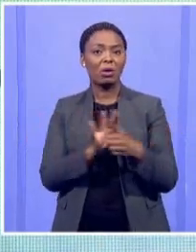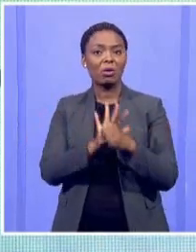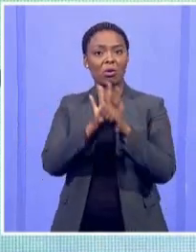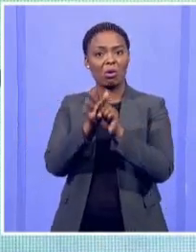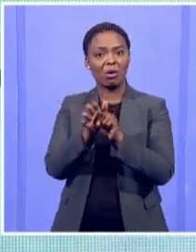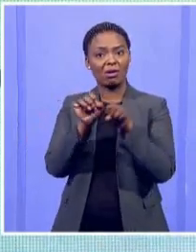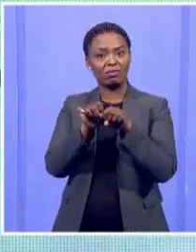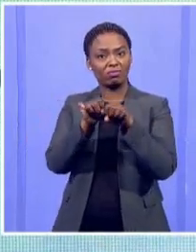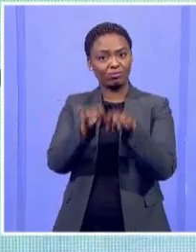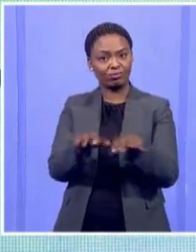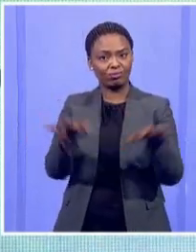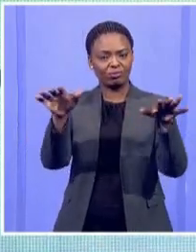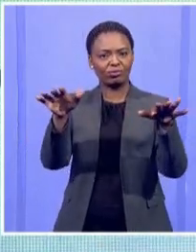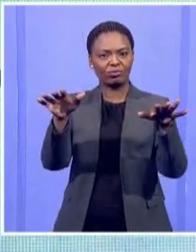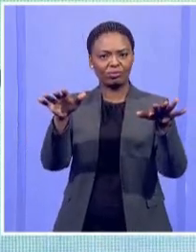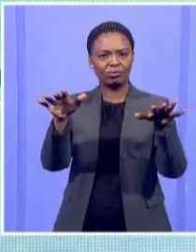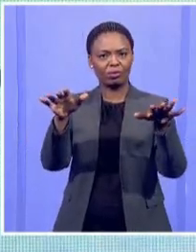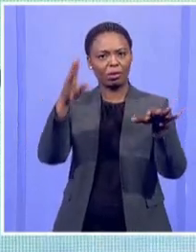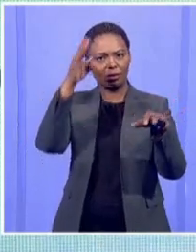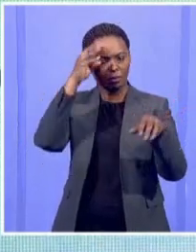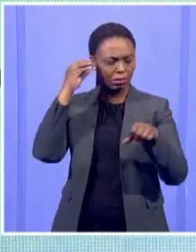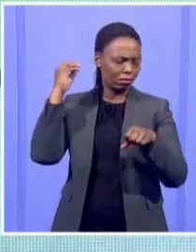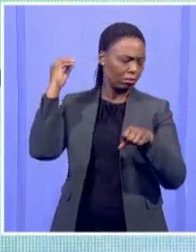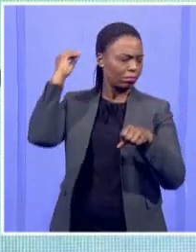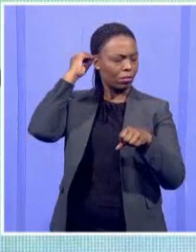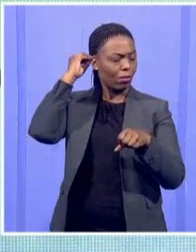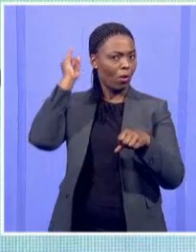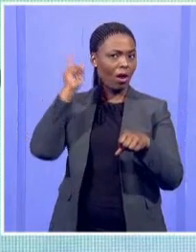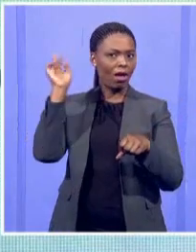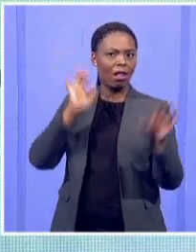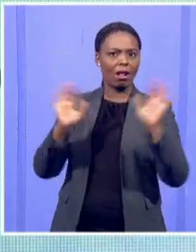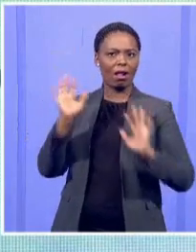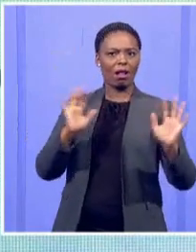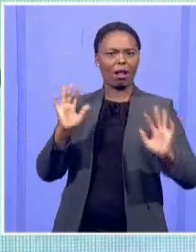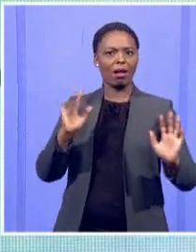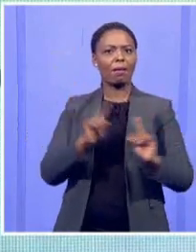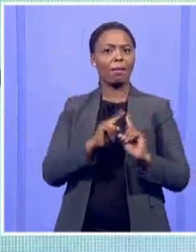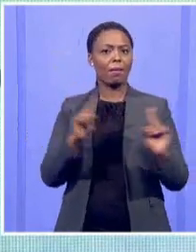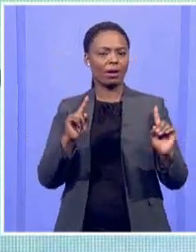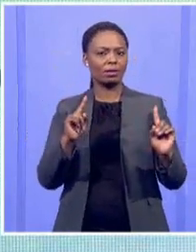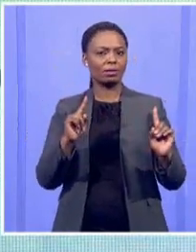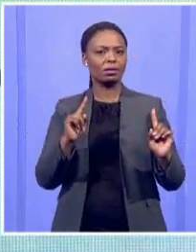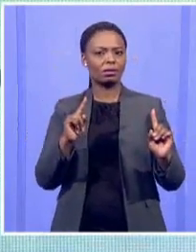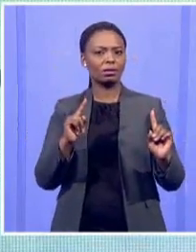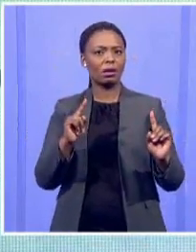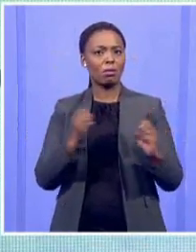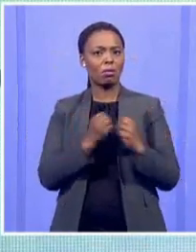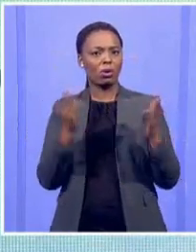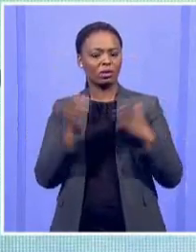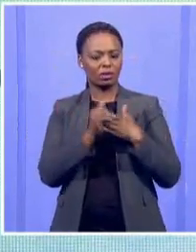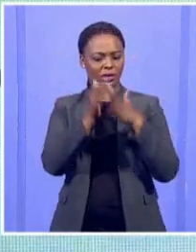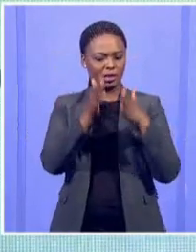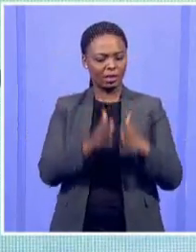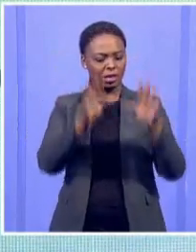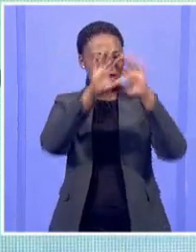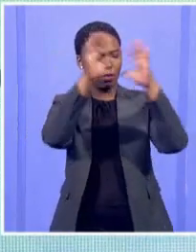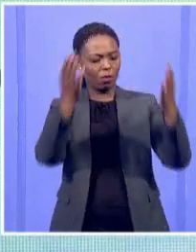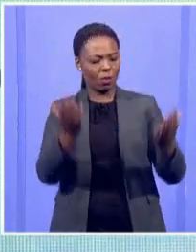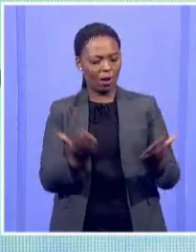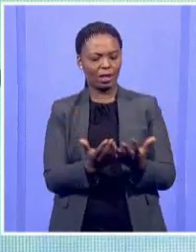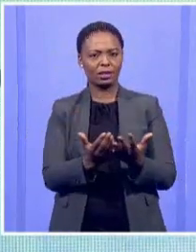taught leaders of the world, leaders, heads of state, and right up to the United Nations,